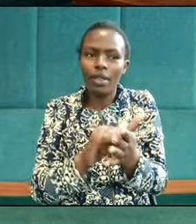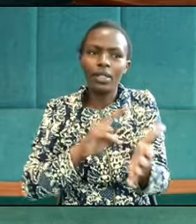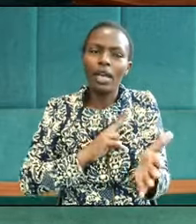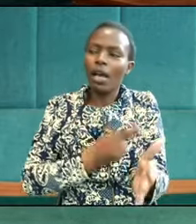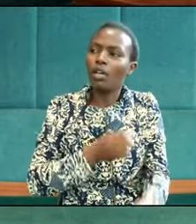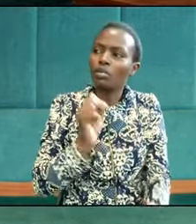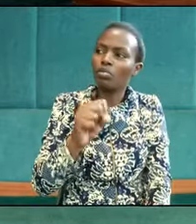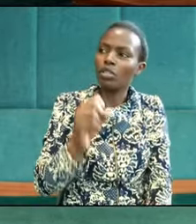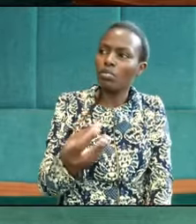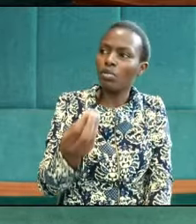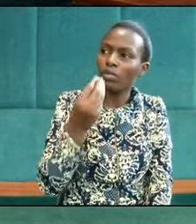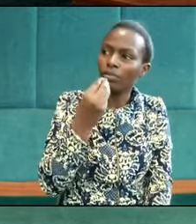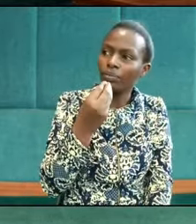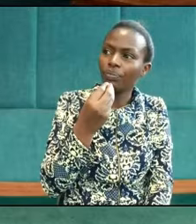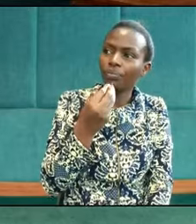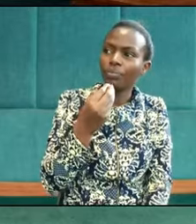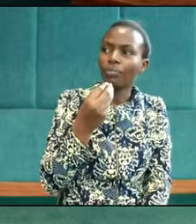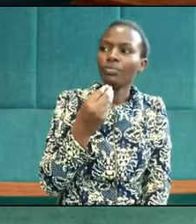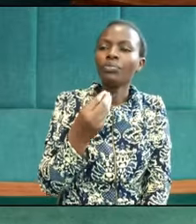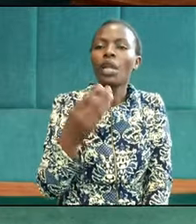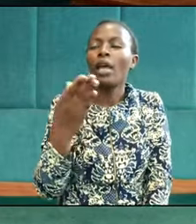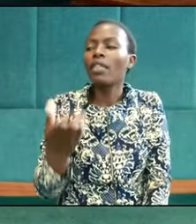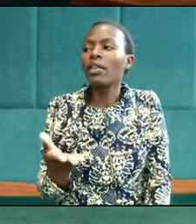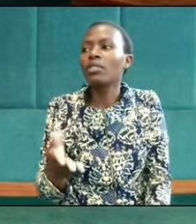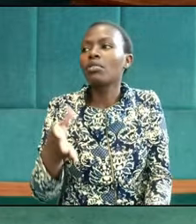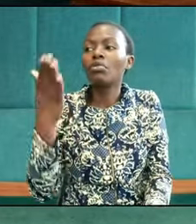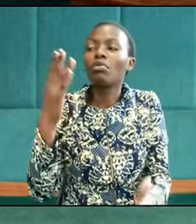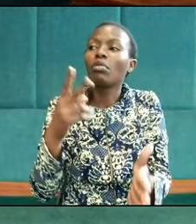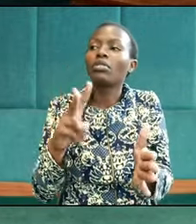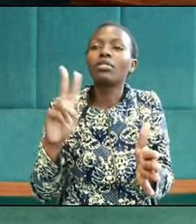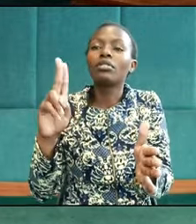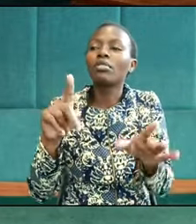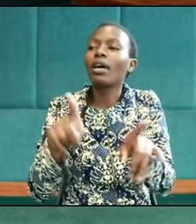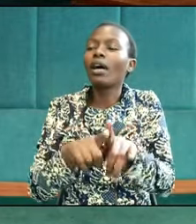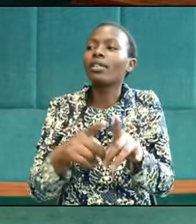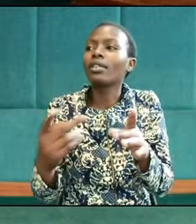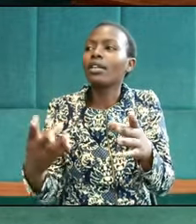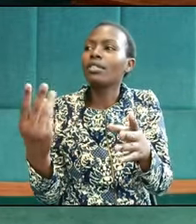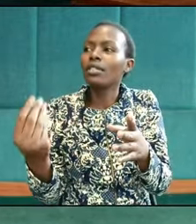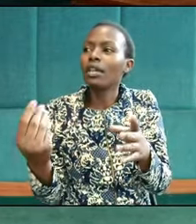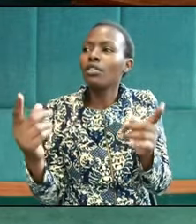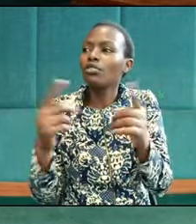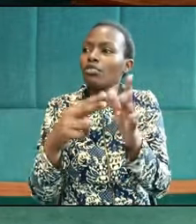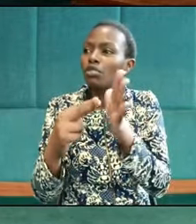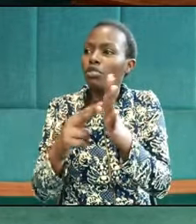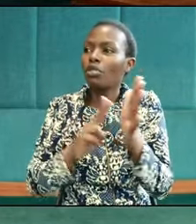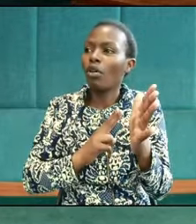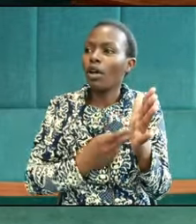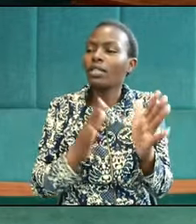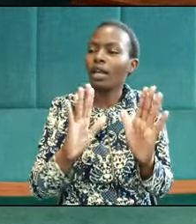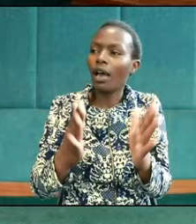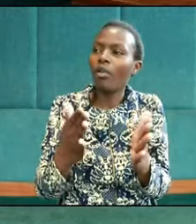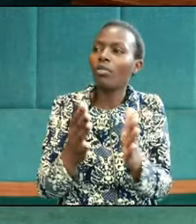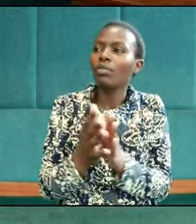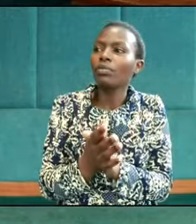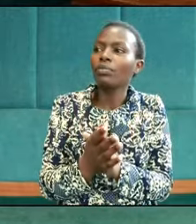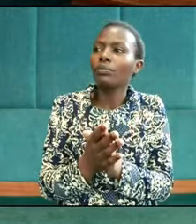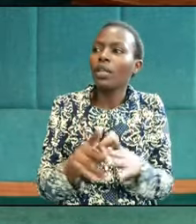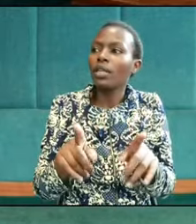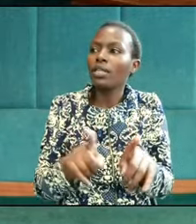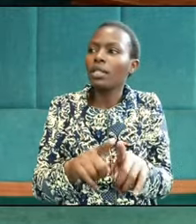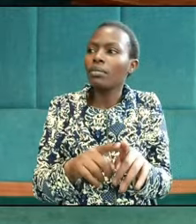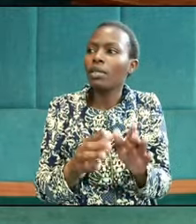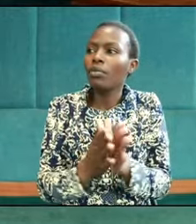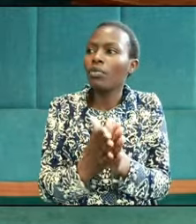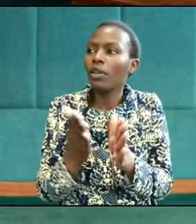Andy. Jesus used bread as a symbol to pass a very important message to us. You see, just like the song